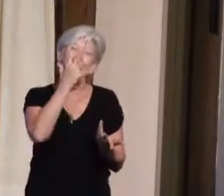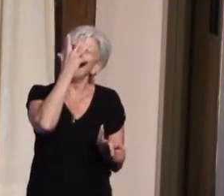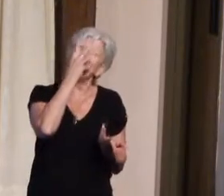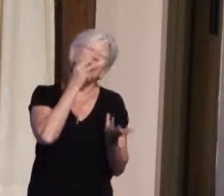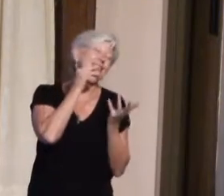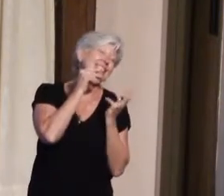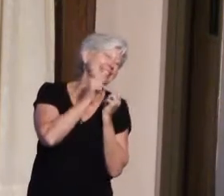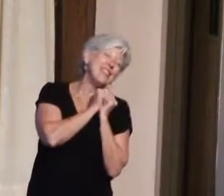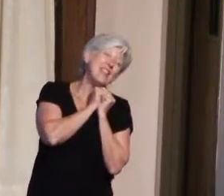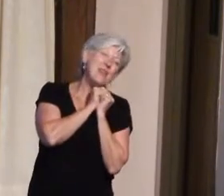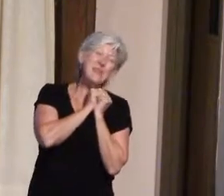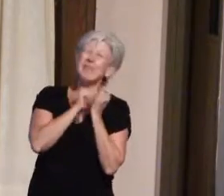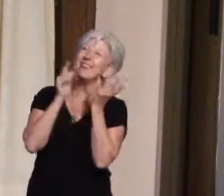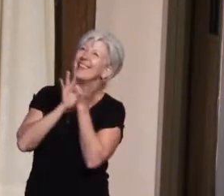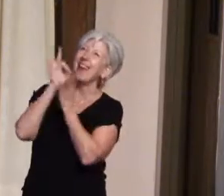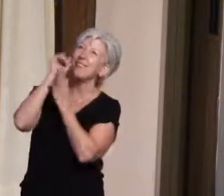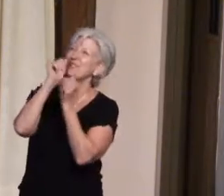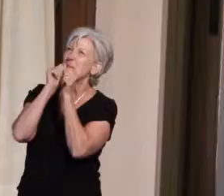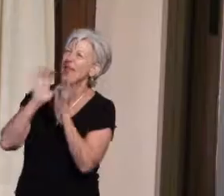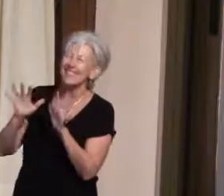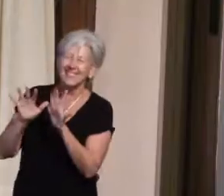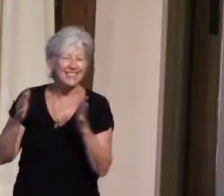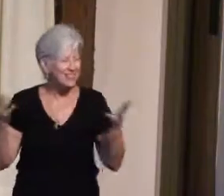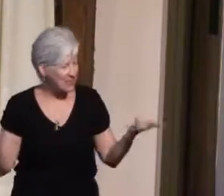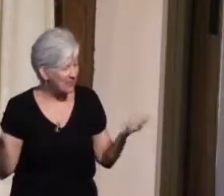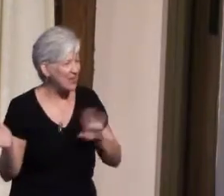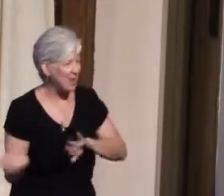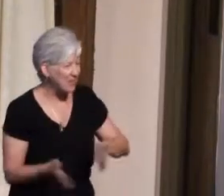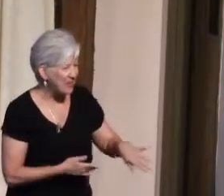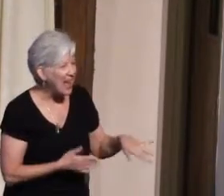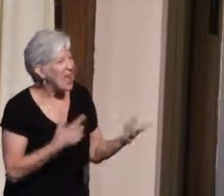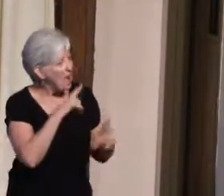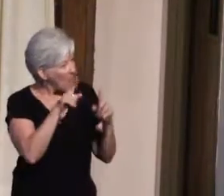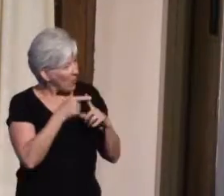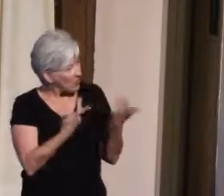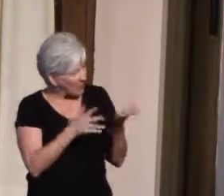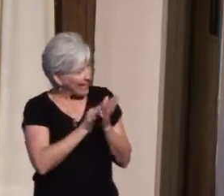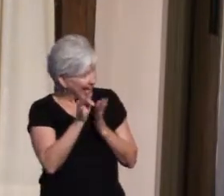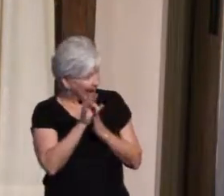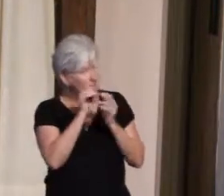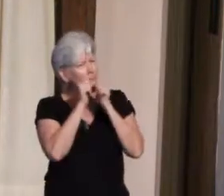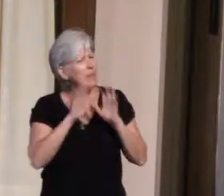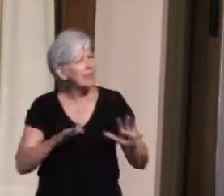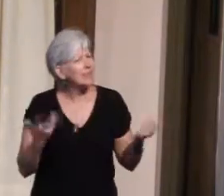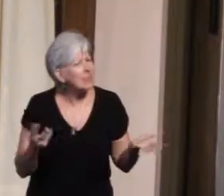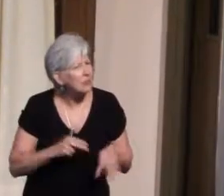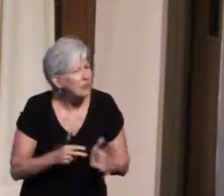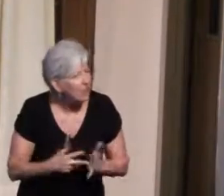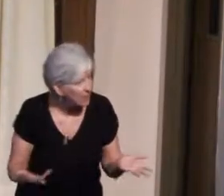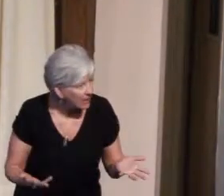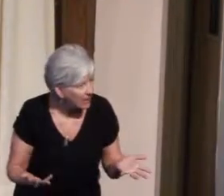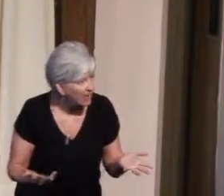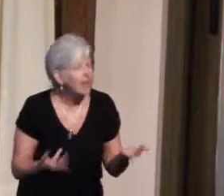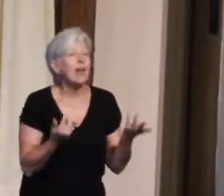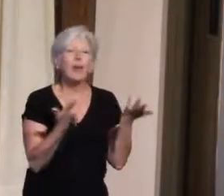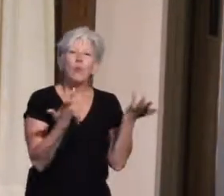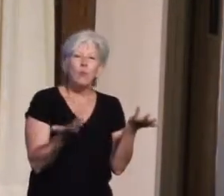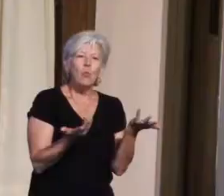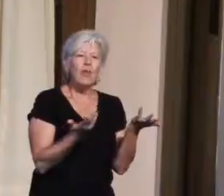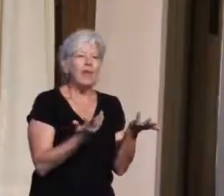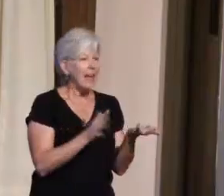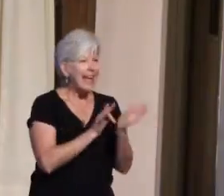are counting our blessings, what do we count? We count friends who are on our spiritual journey with us, right? We